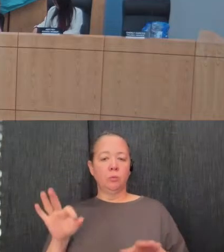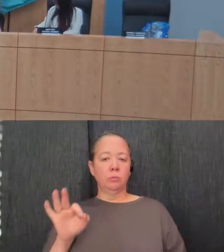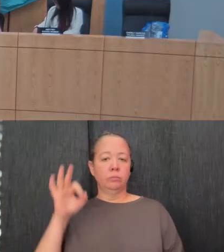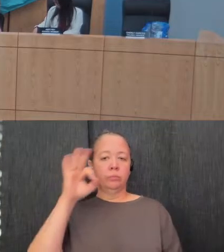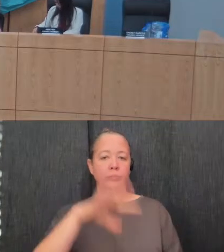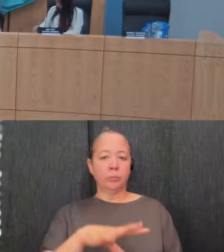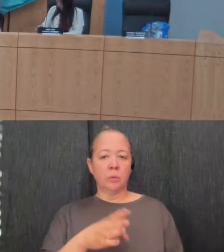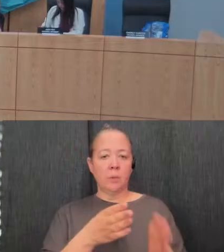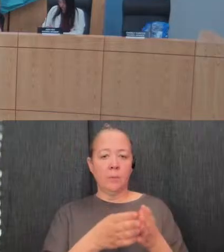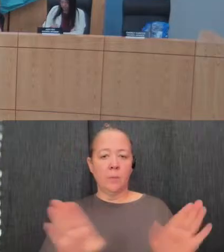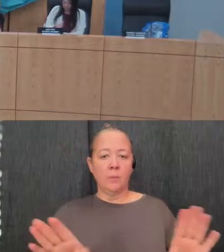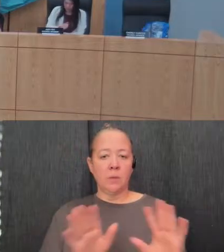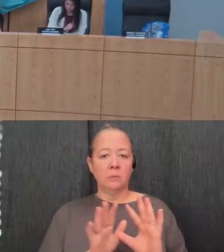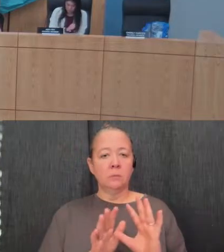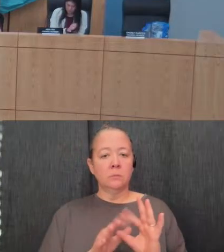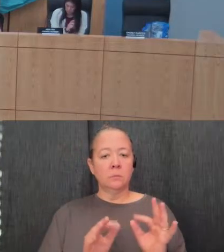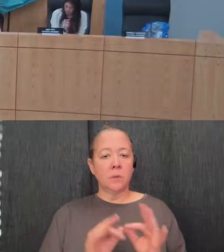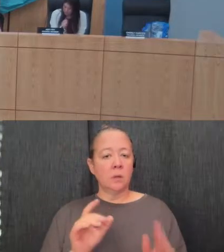do you have any comments?